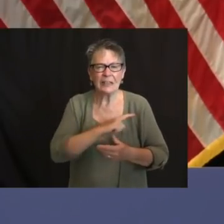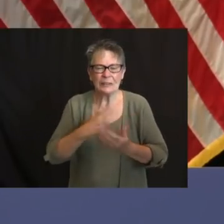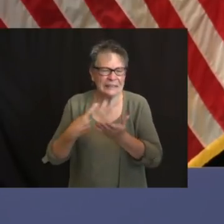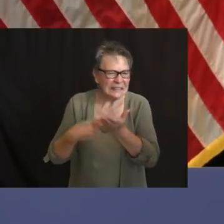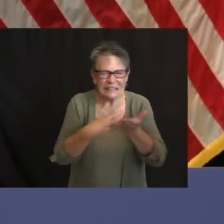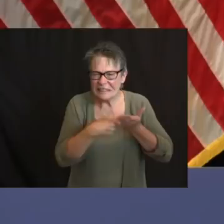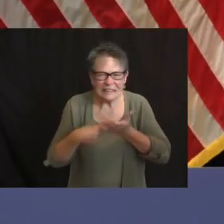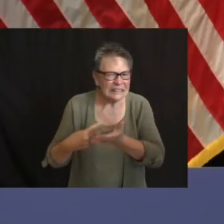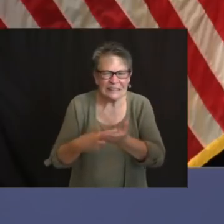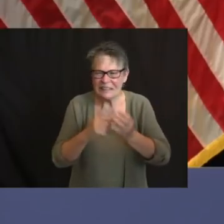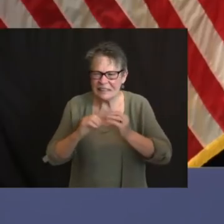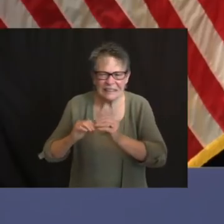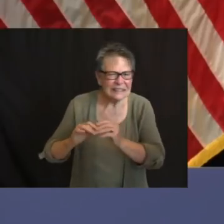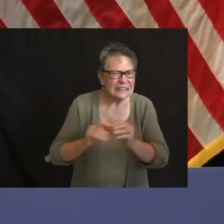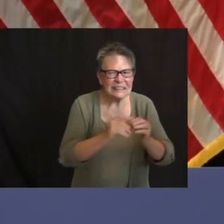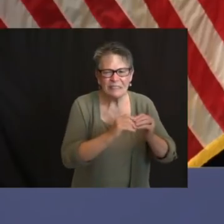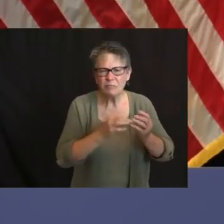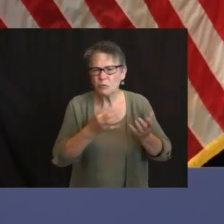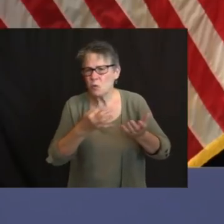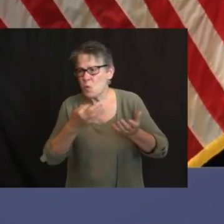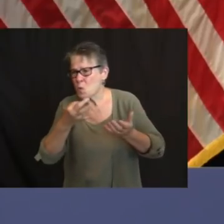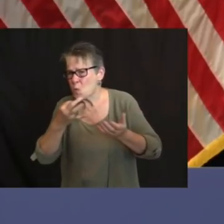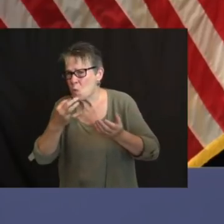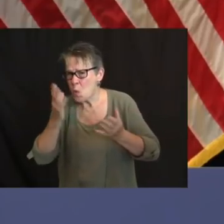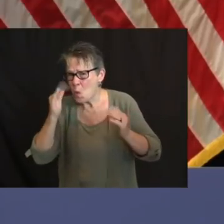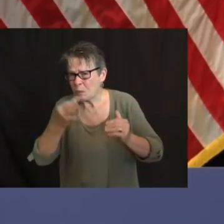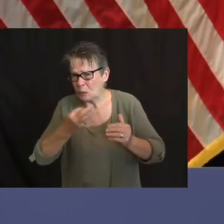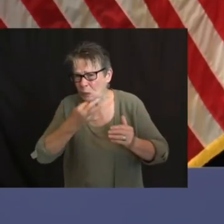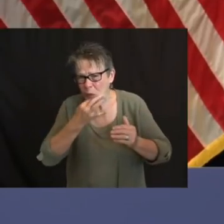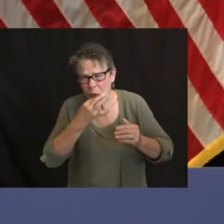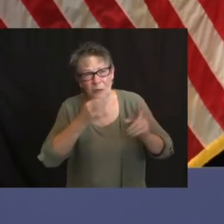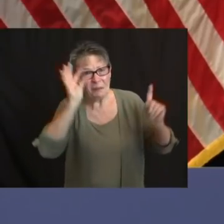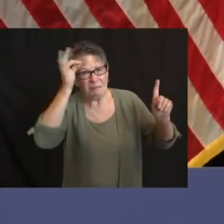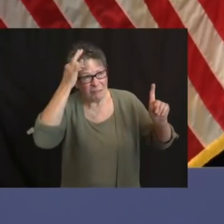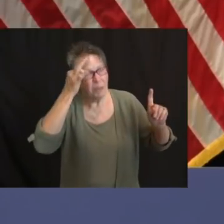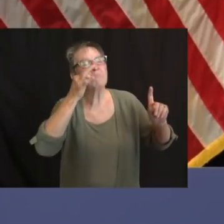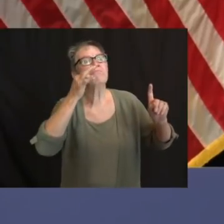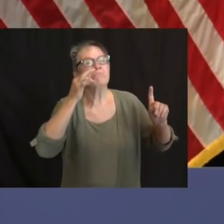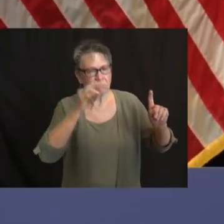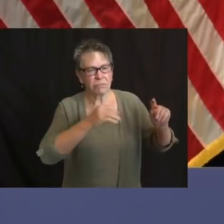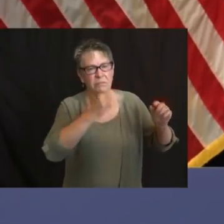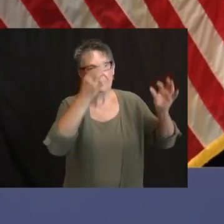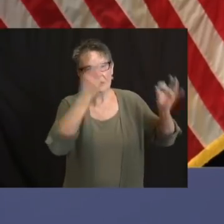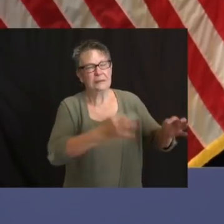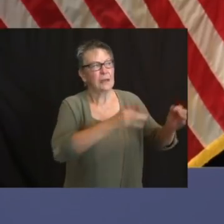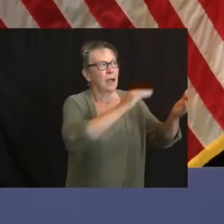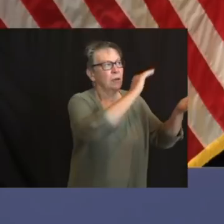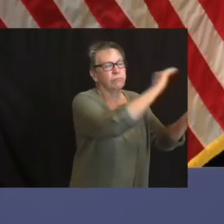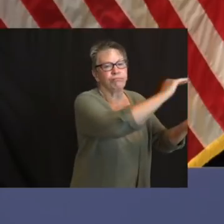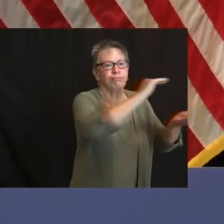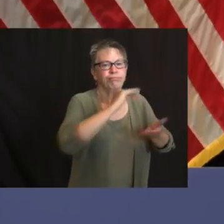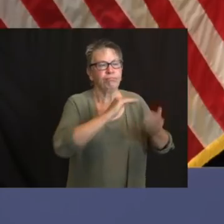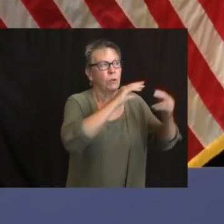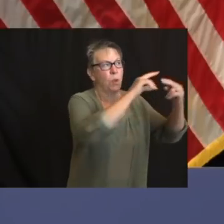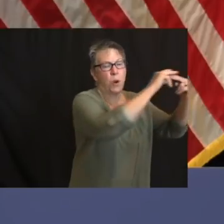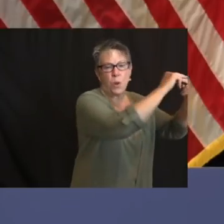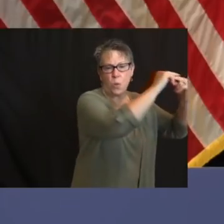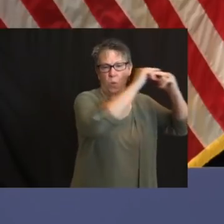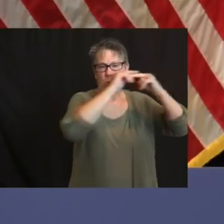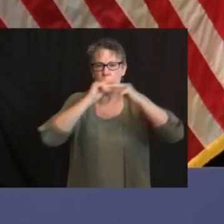I will sign our ability in that bill and work with them. By the way, they still have to appropriate. So this is a relationship that